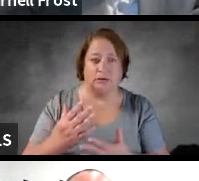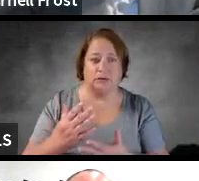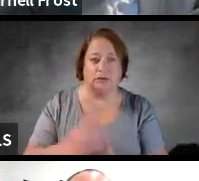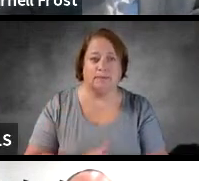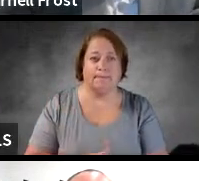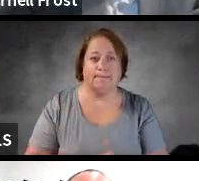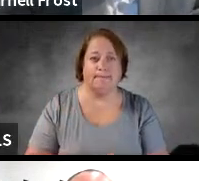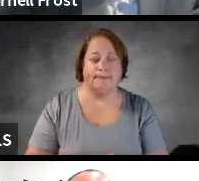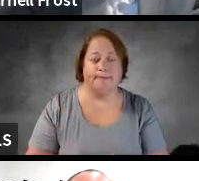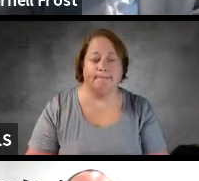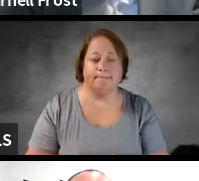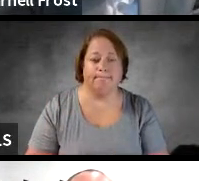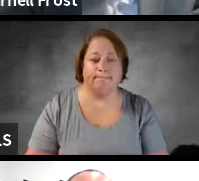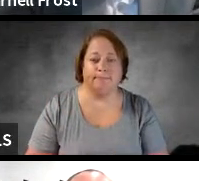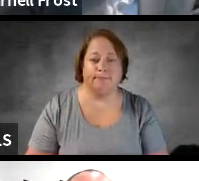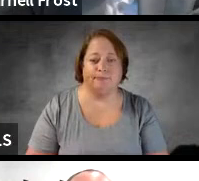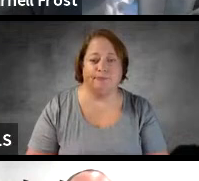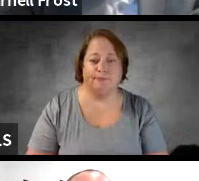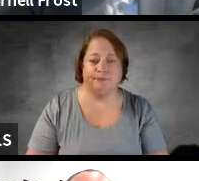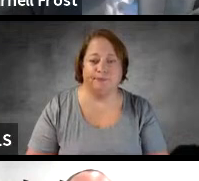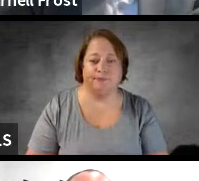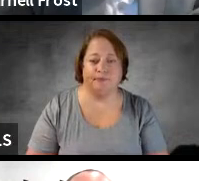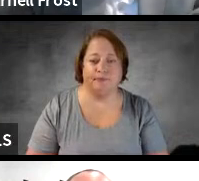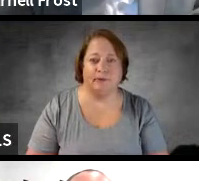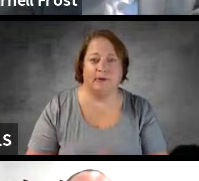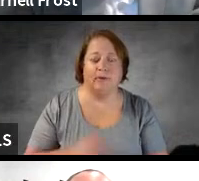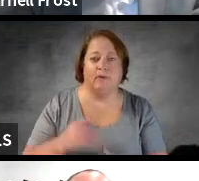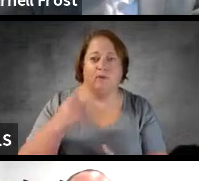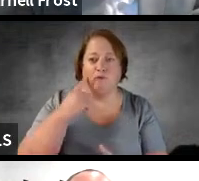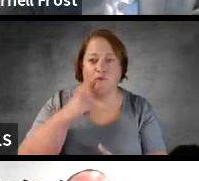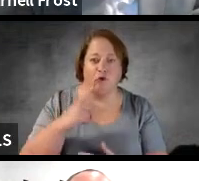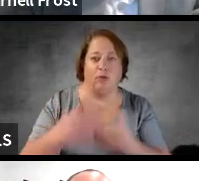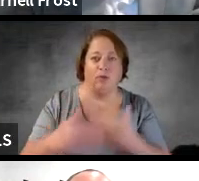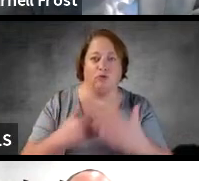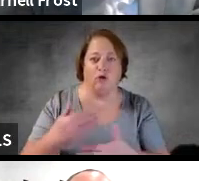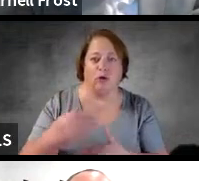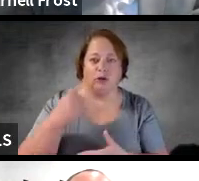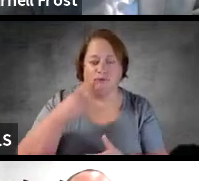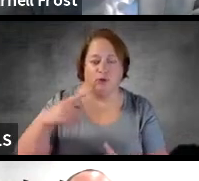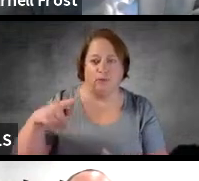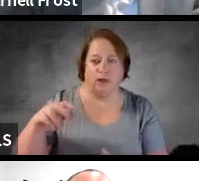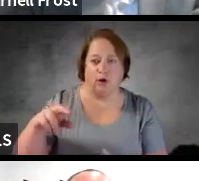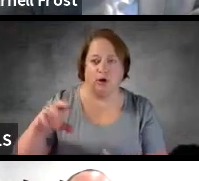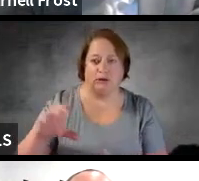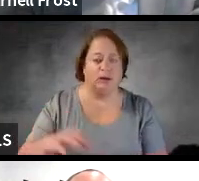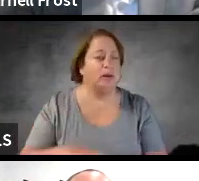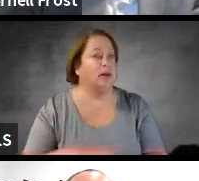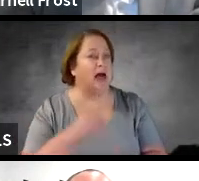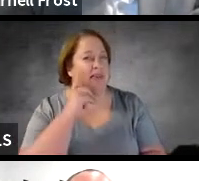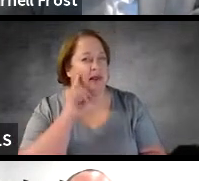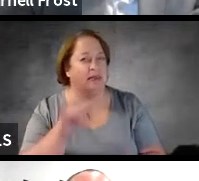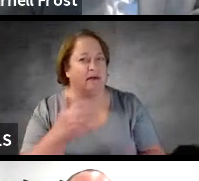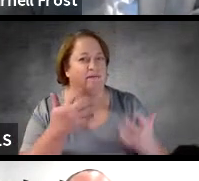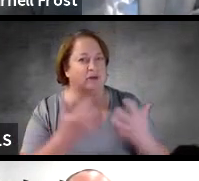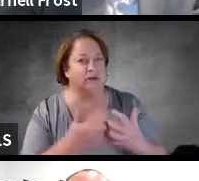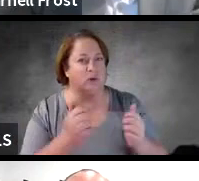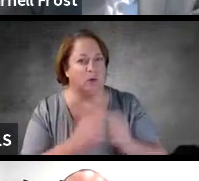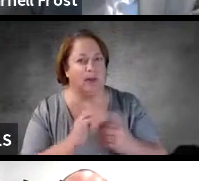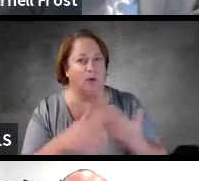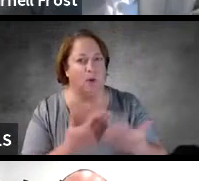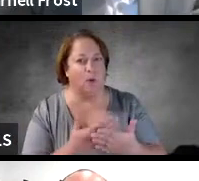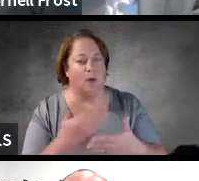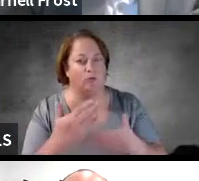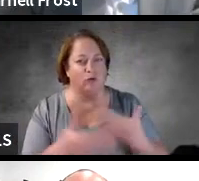is of the progress on that PRC. And I think that kind of fits in with the whole process